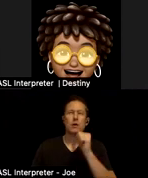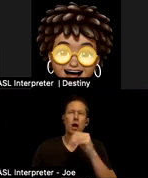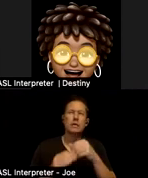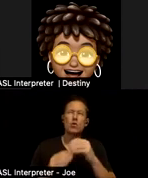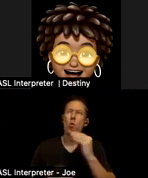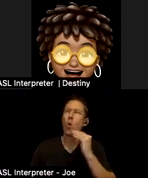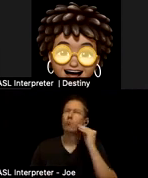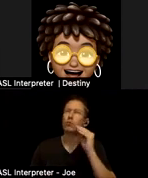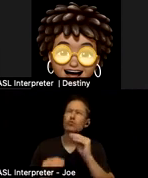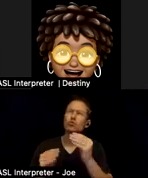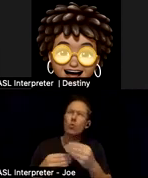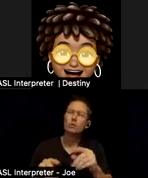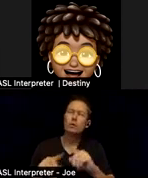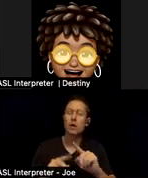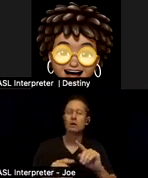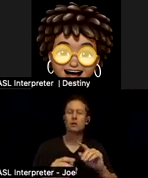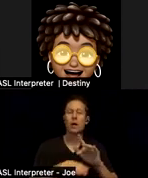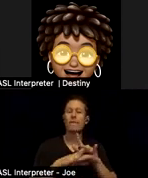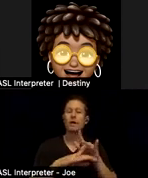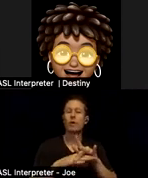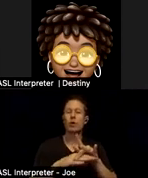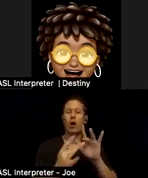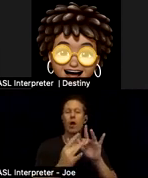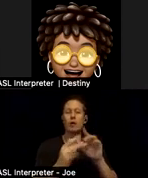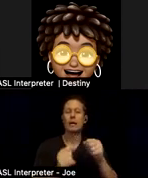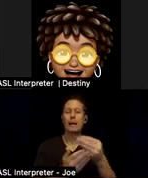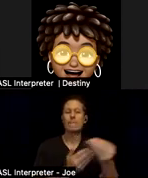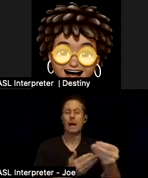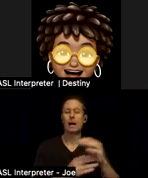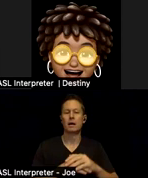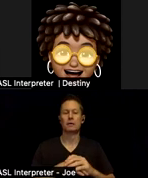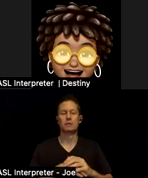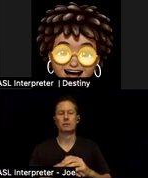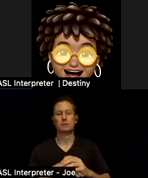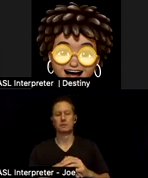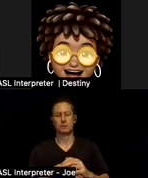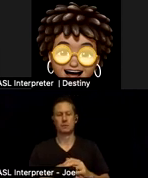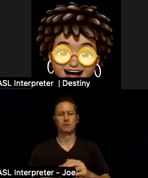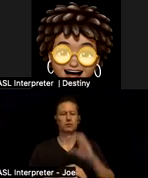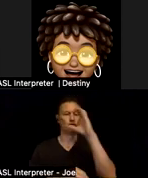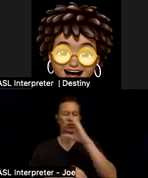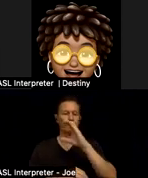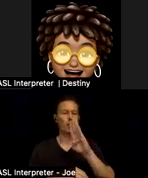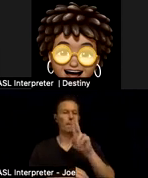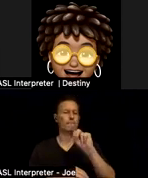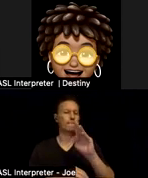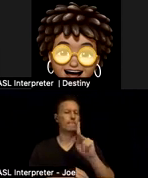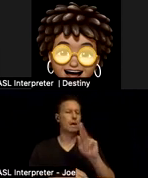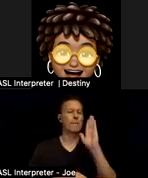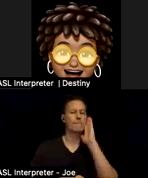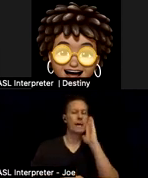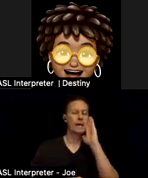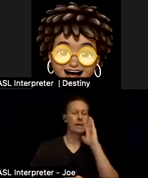seen them, but I do know they are available online for either storage rack fastening kit or you search bunk bed fastening kit. It's the same